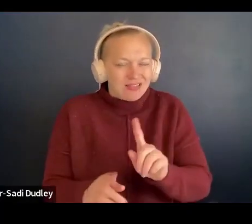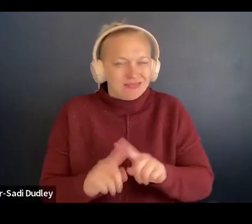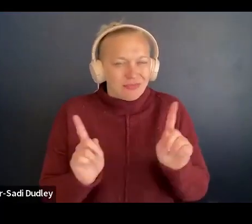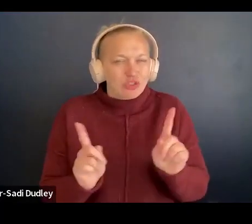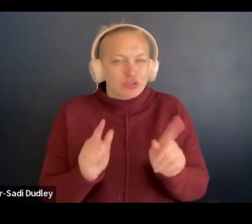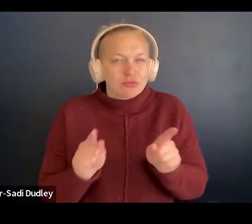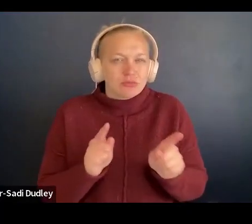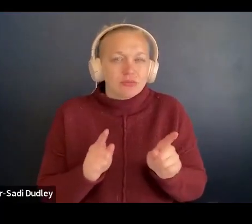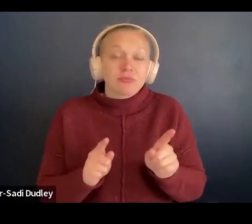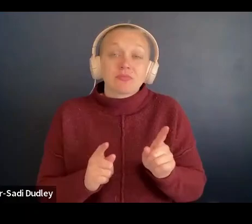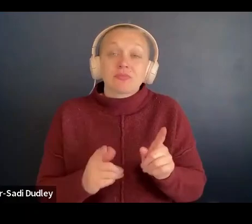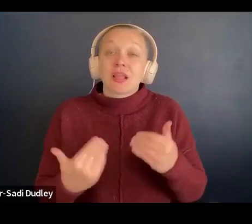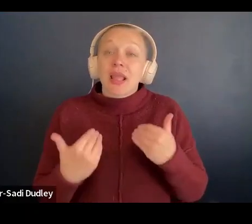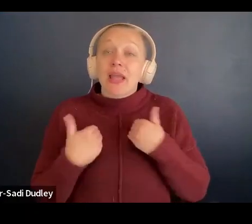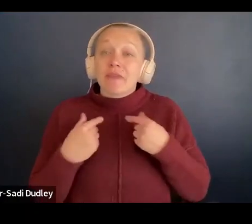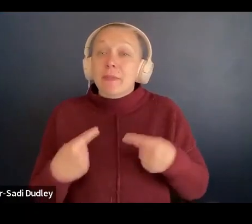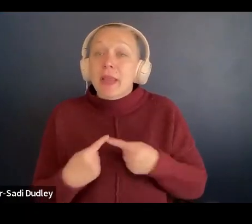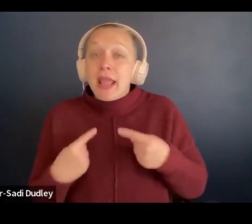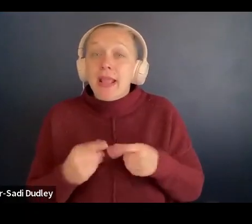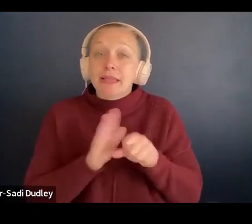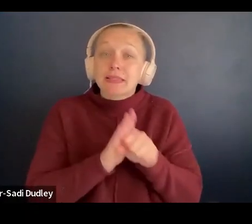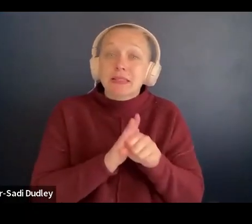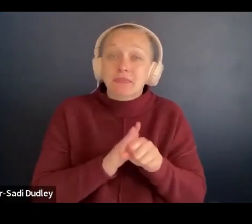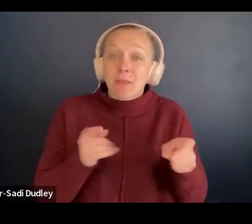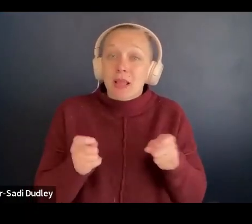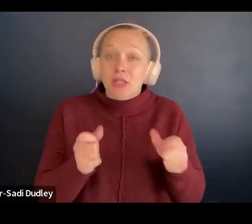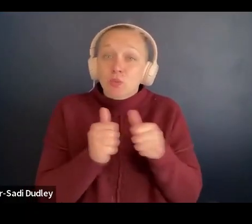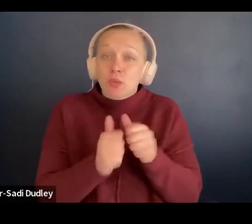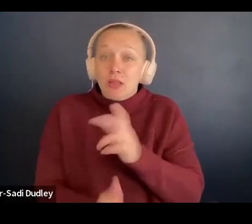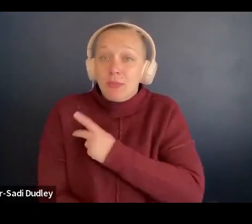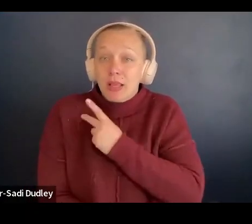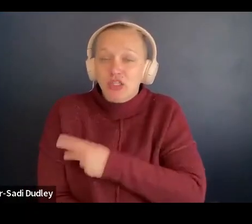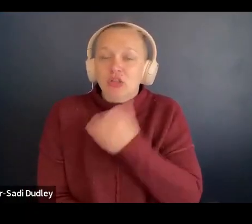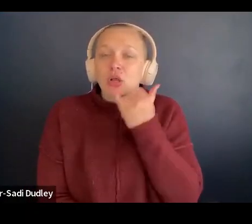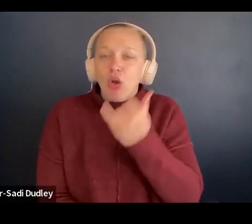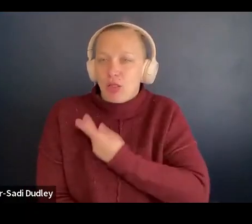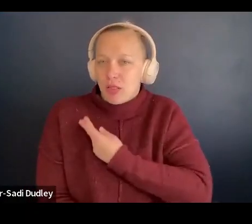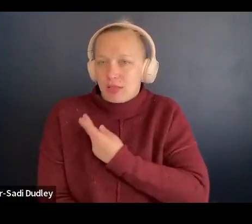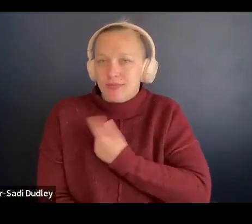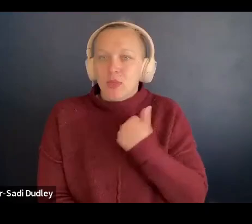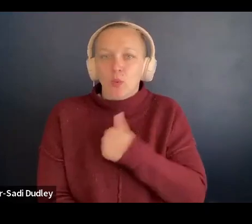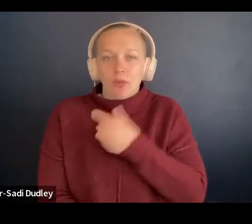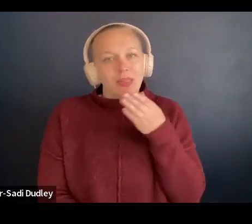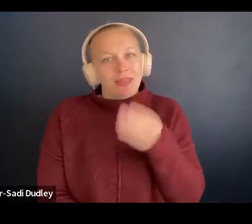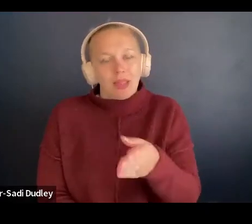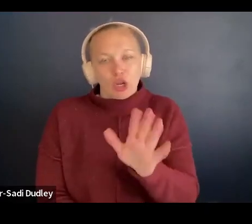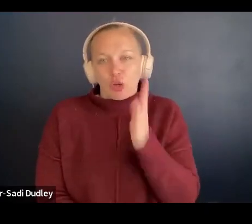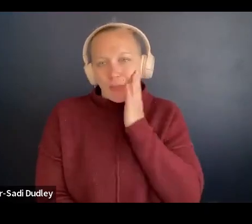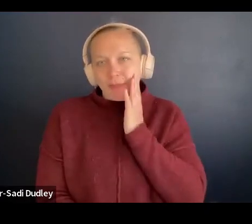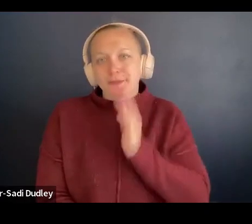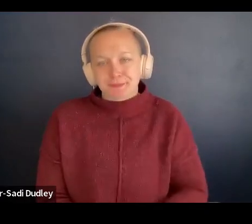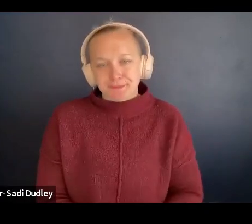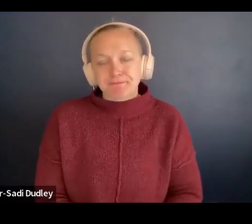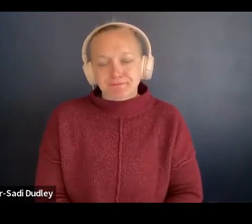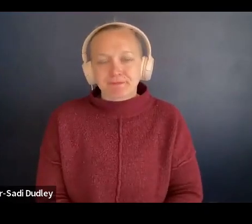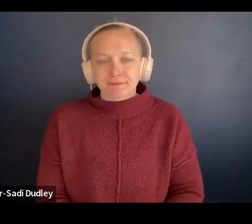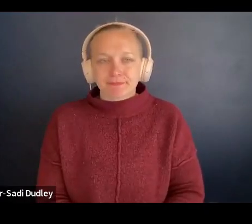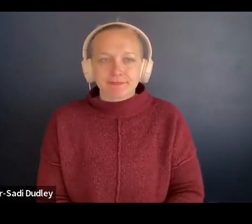symptoms to be managed with their patients, call hospice, and we're going to be there at bedside. So you can go to the next